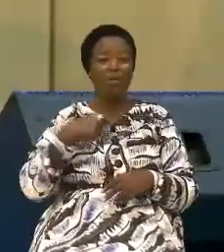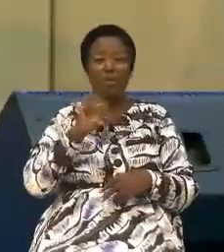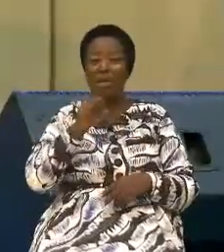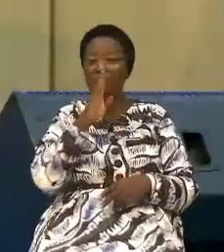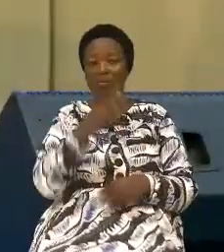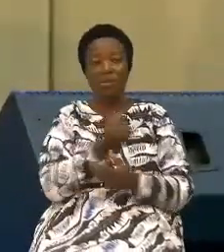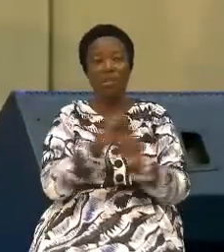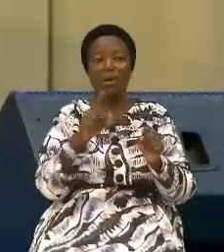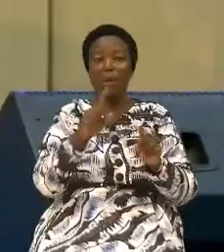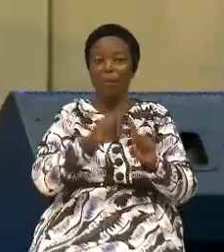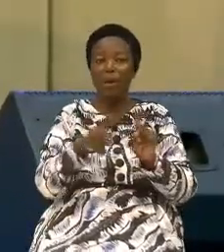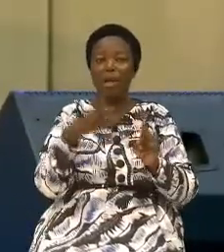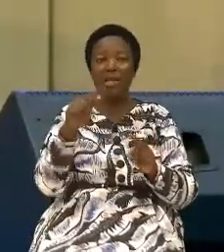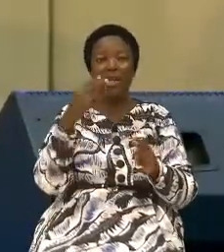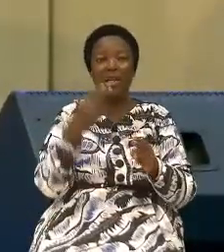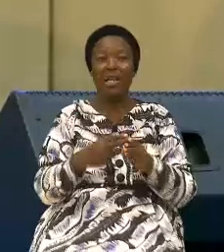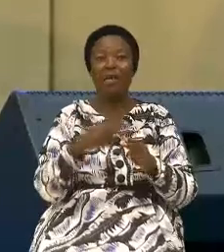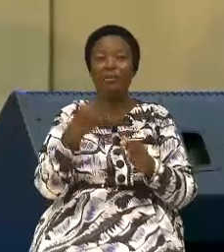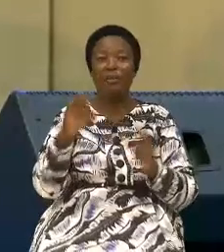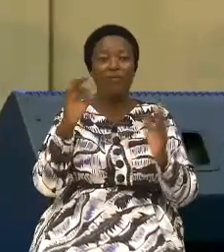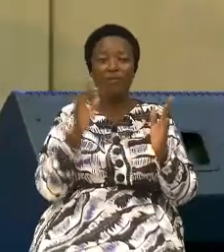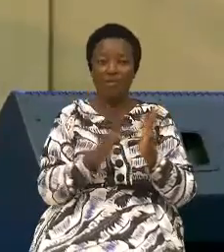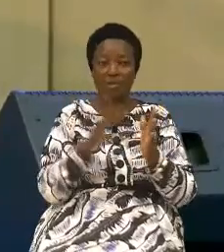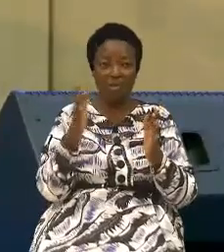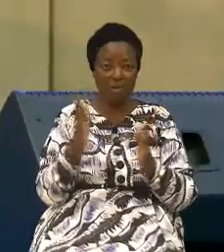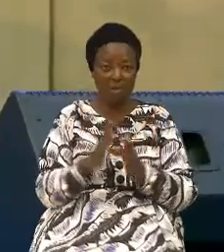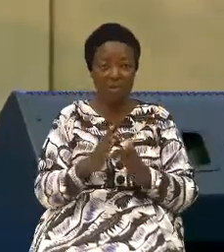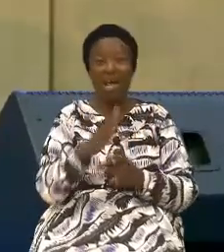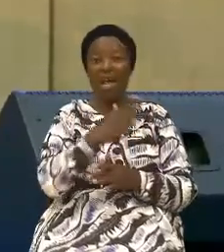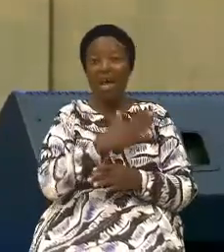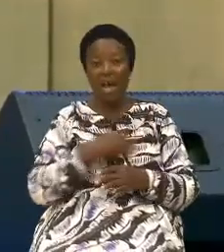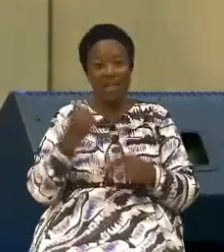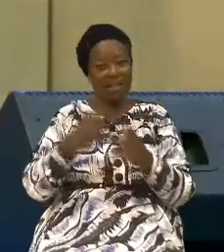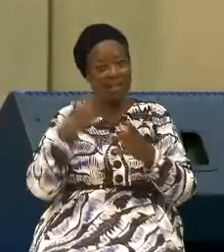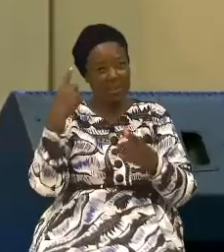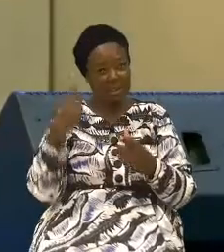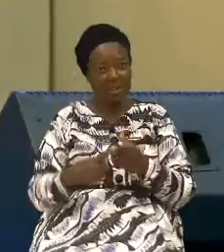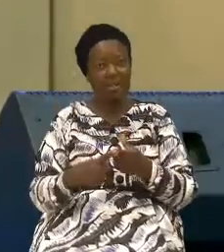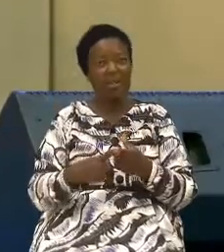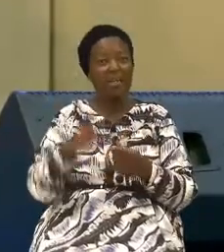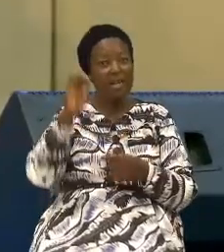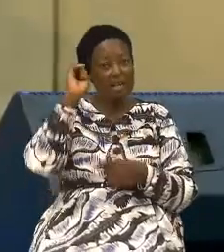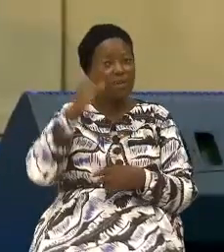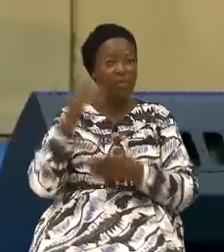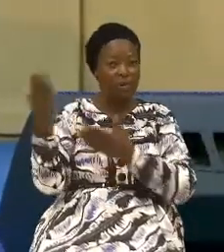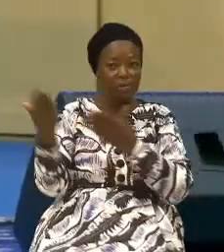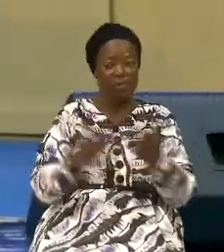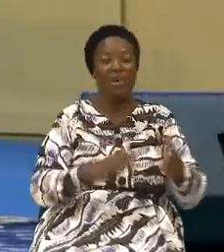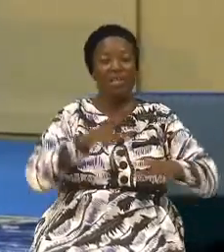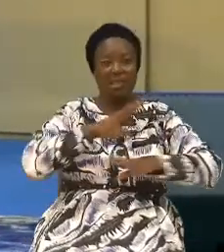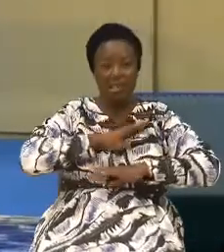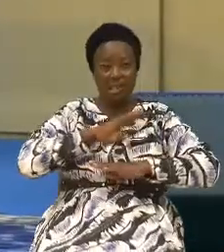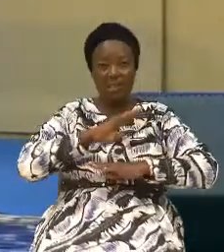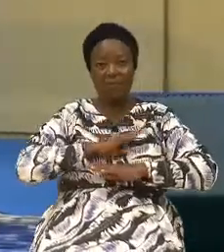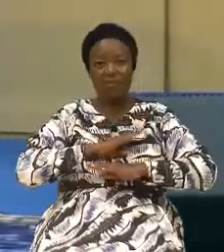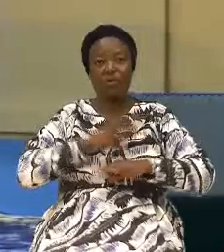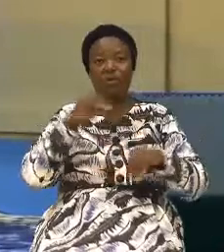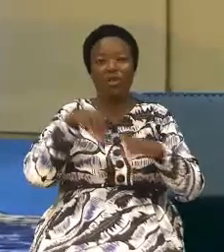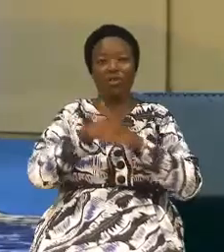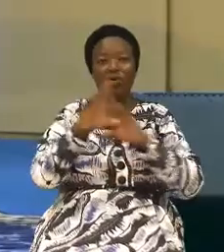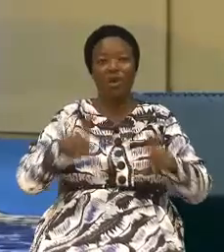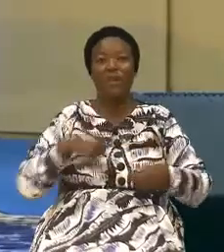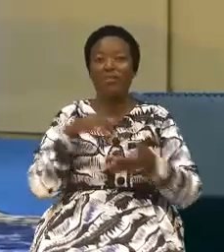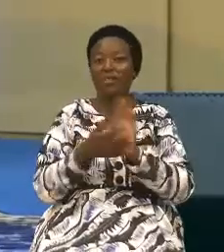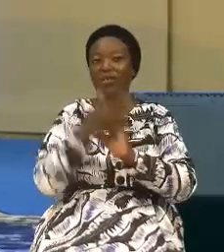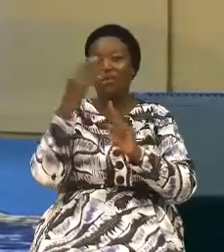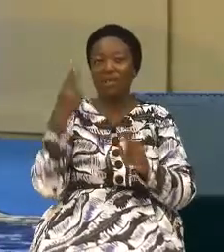the name of Jesus. And then it will bring satisfaction in your life. You say,